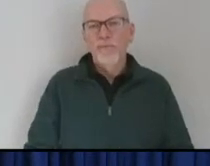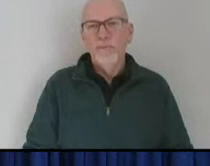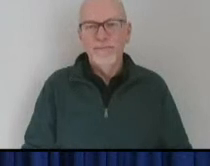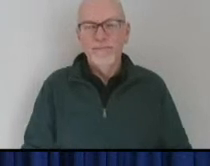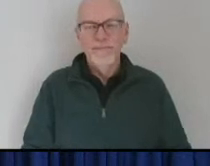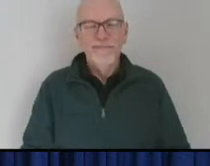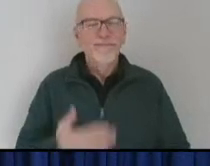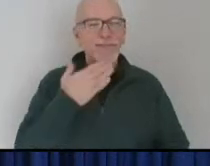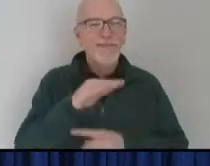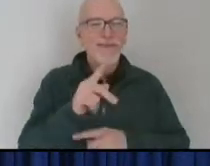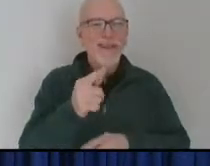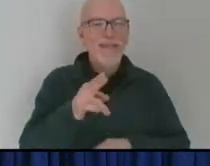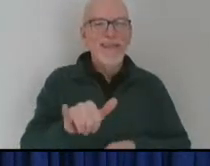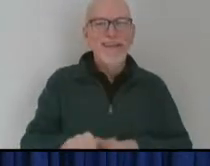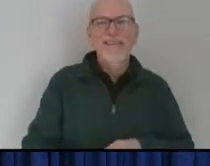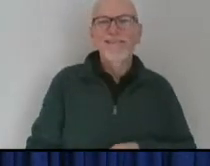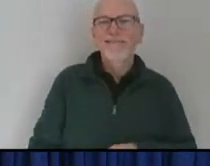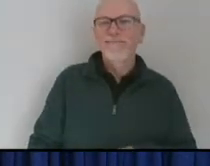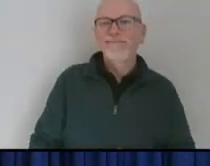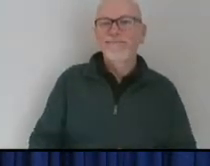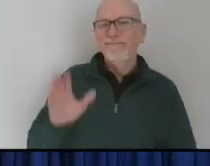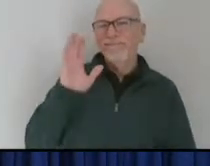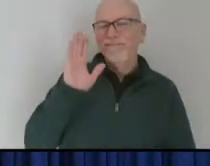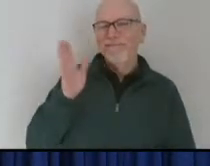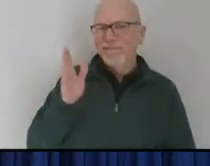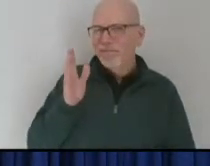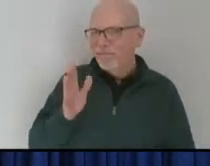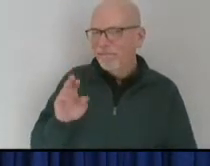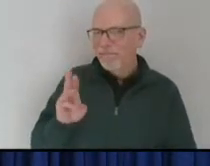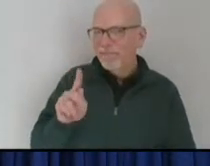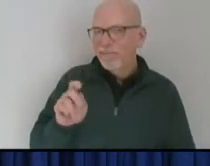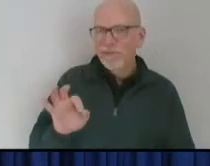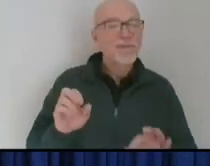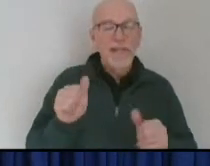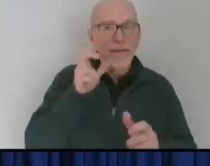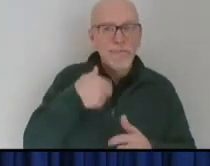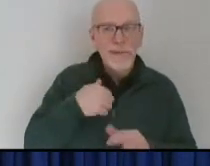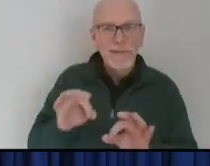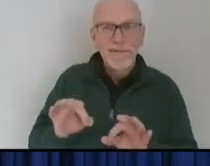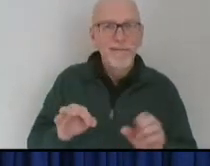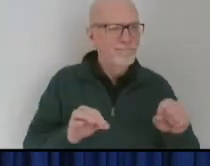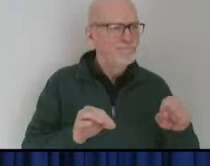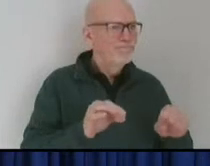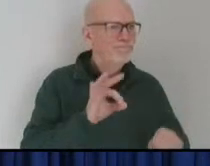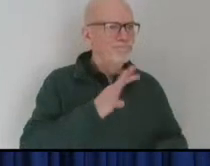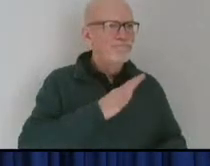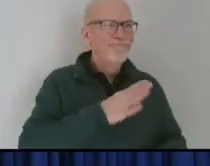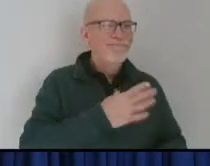Good afternoon. I think I'm unmuted there. You are. Can you hear me? Yes, ma'am.